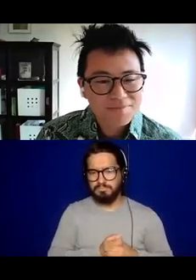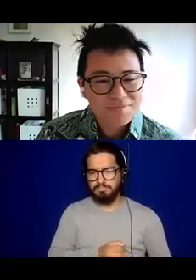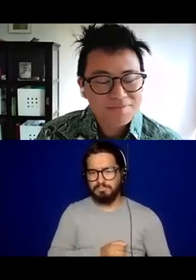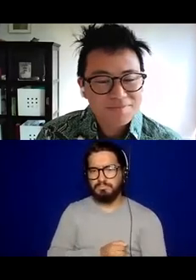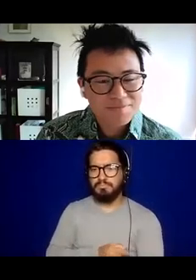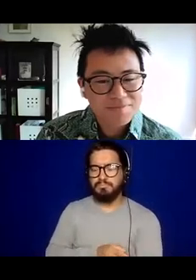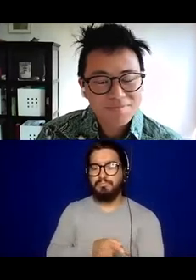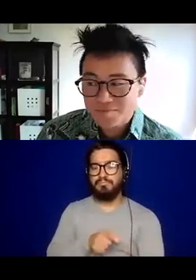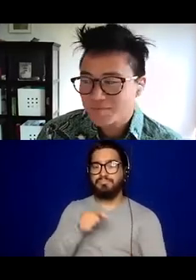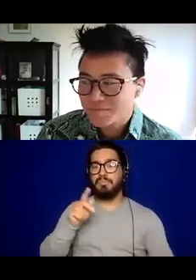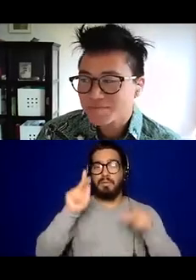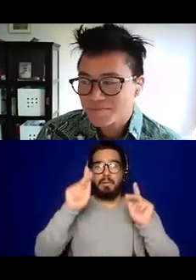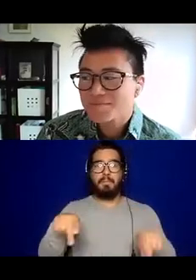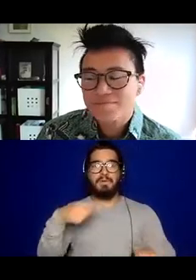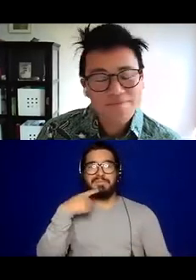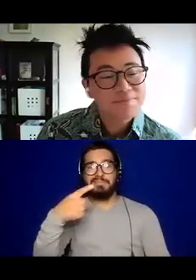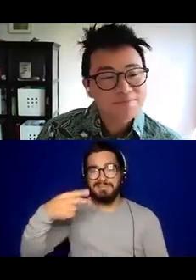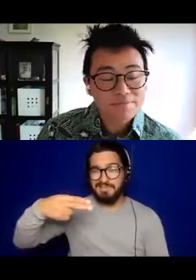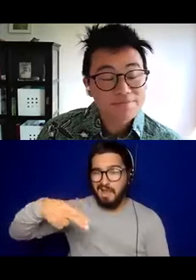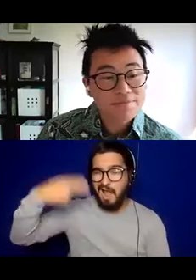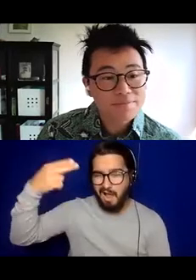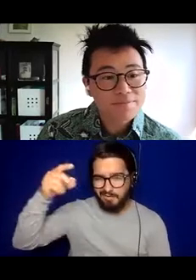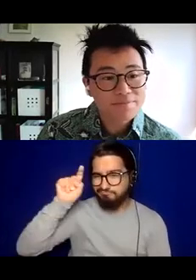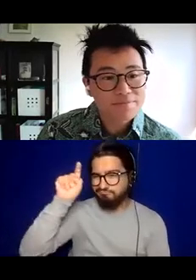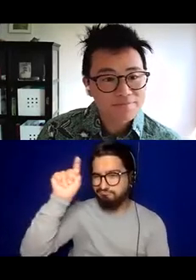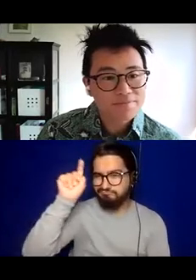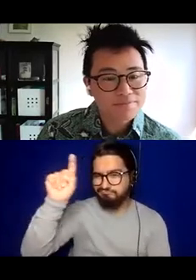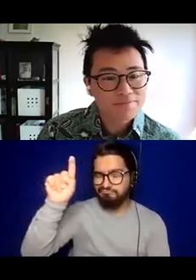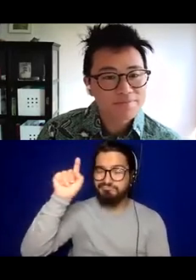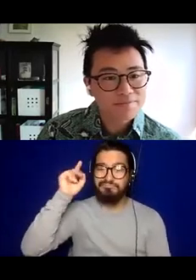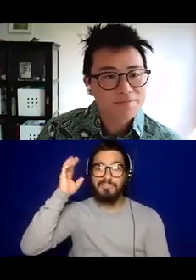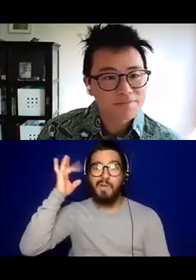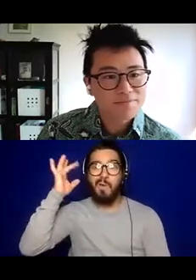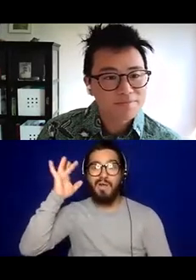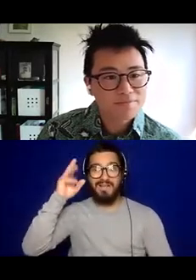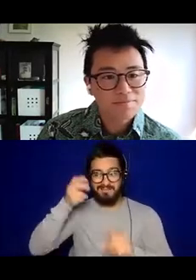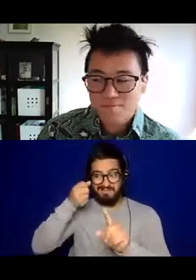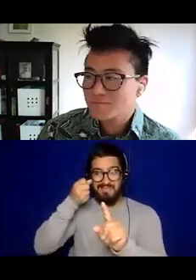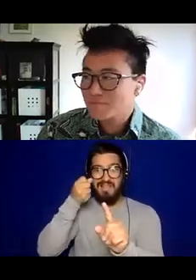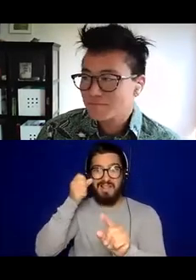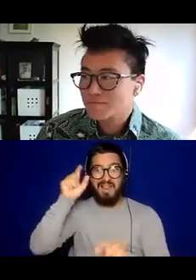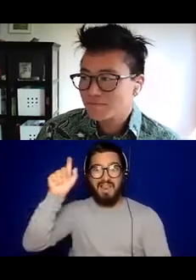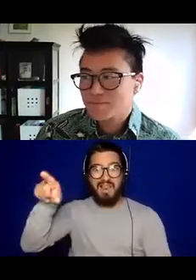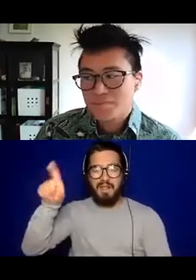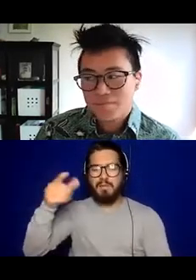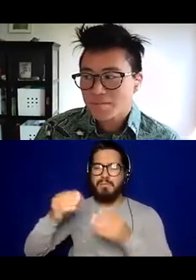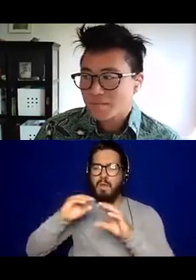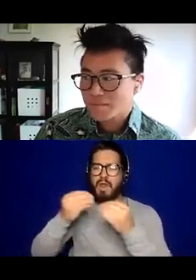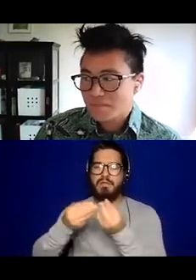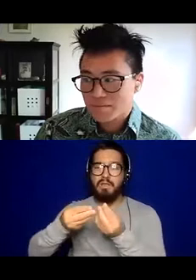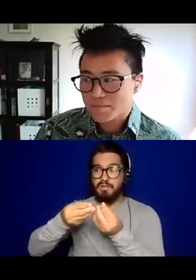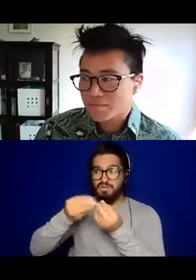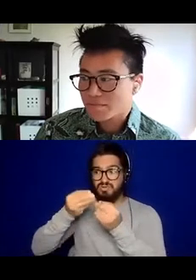It could be high risk because it could mean for the organization not to receive any more funds if